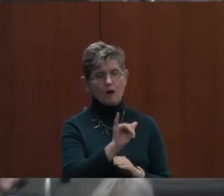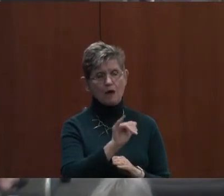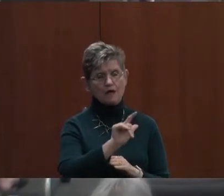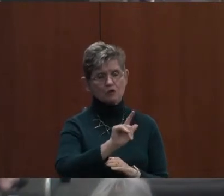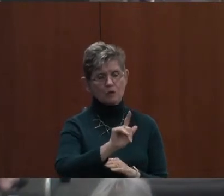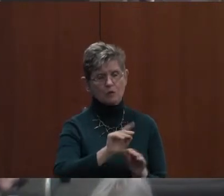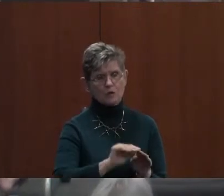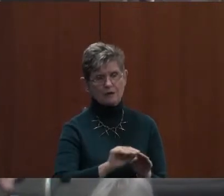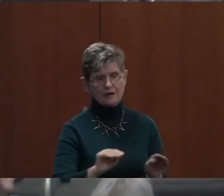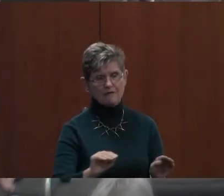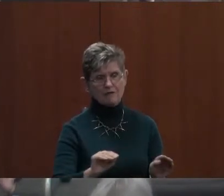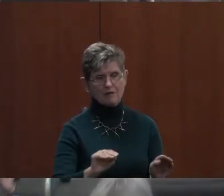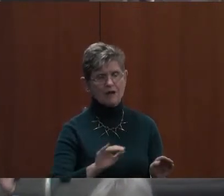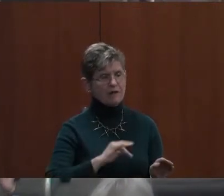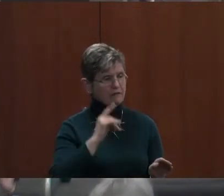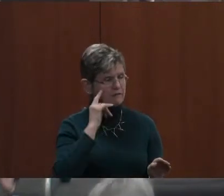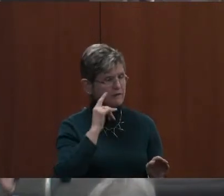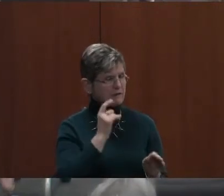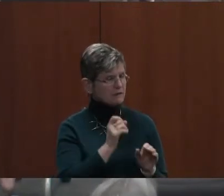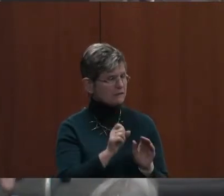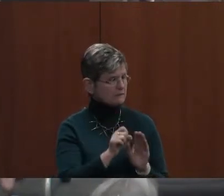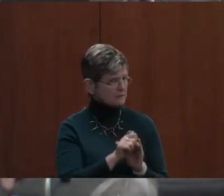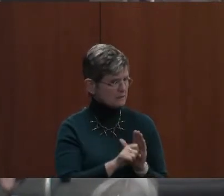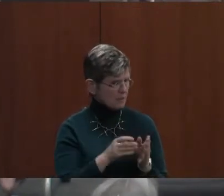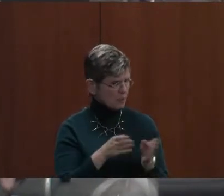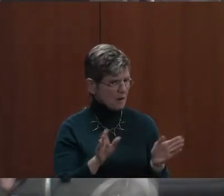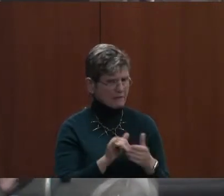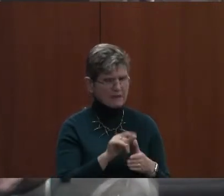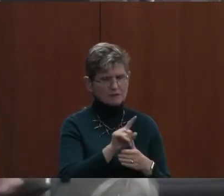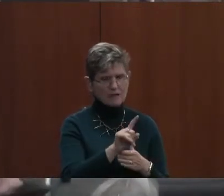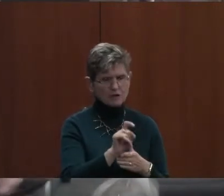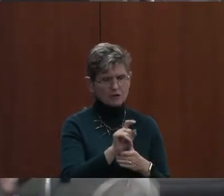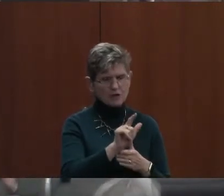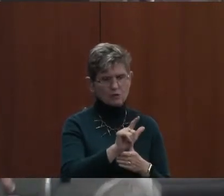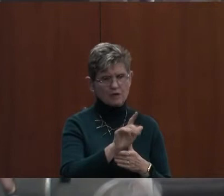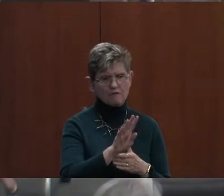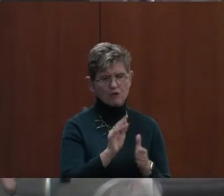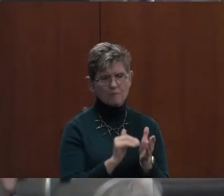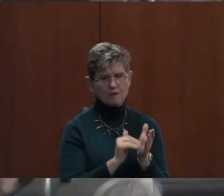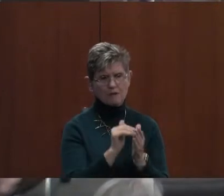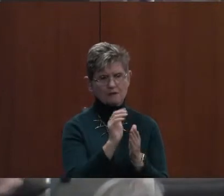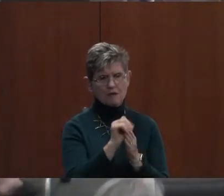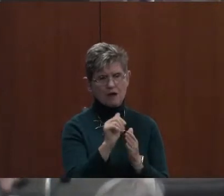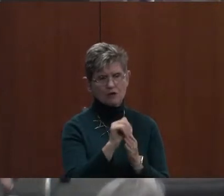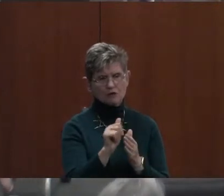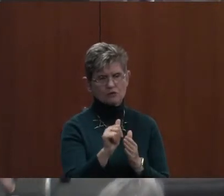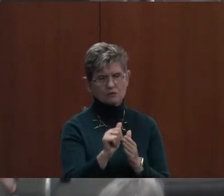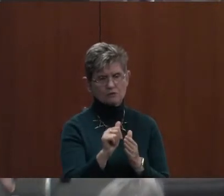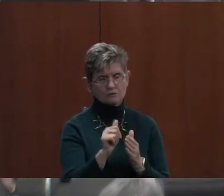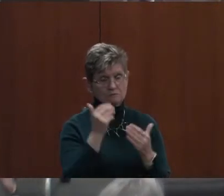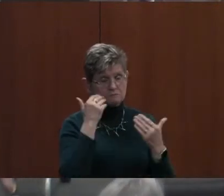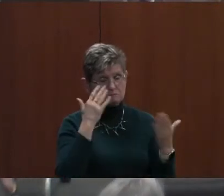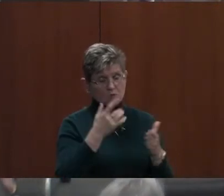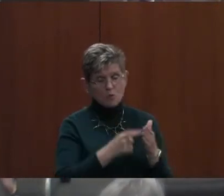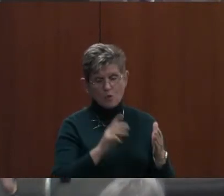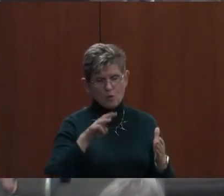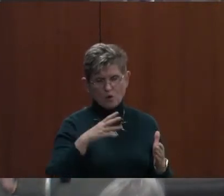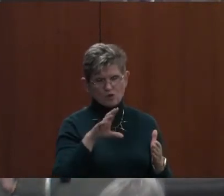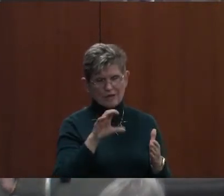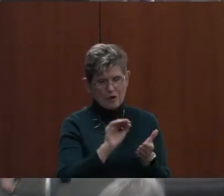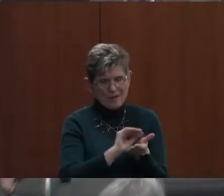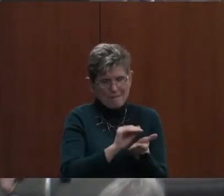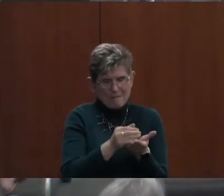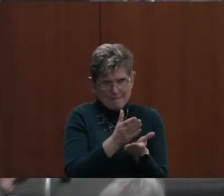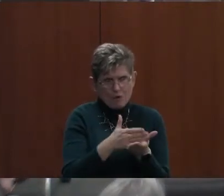FY21 level. And I think statewide, that's about $124 million. I don't know what the Washington County amount of that would